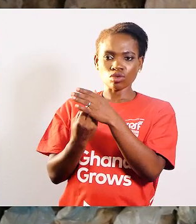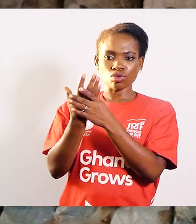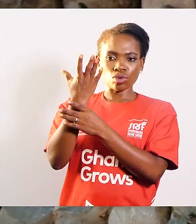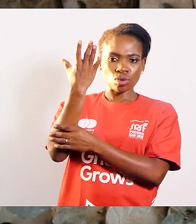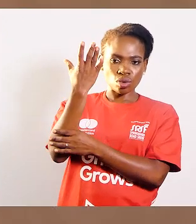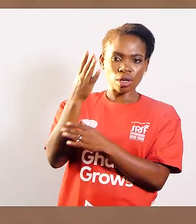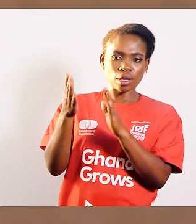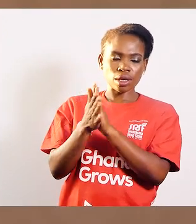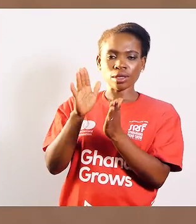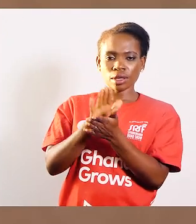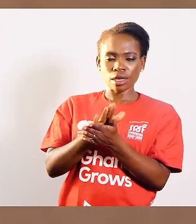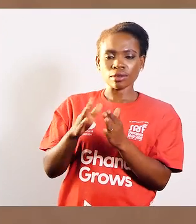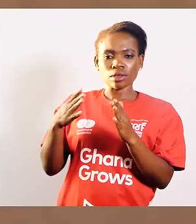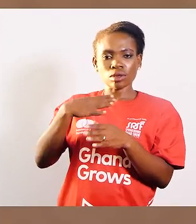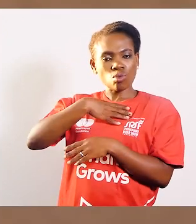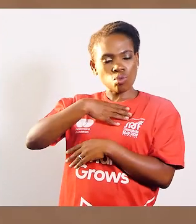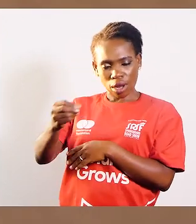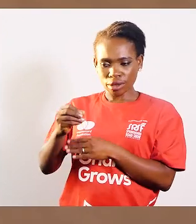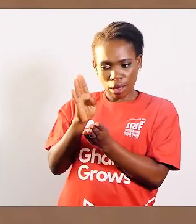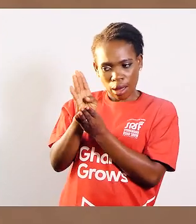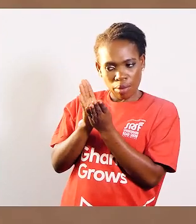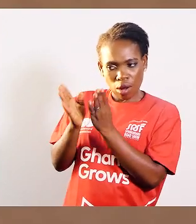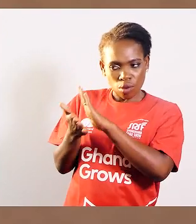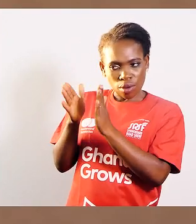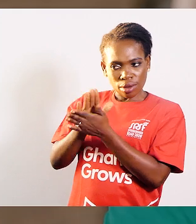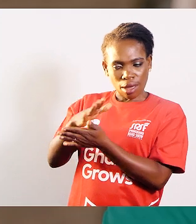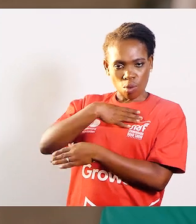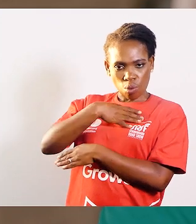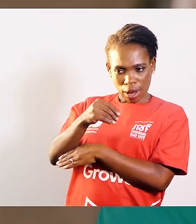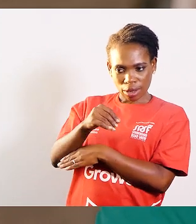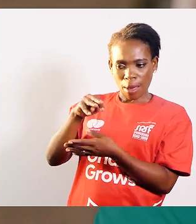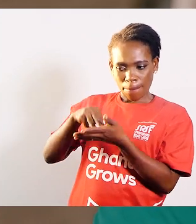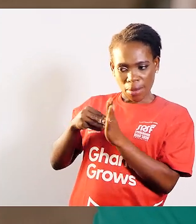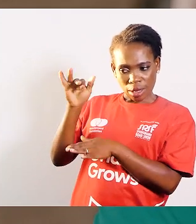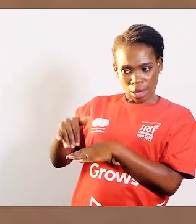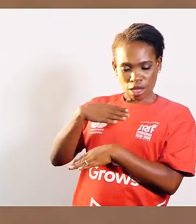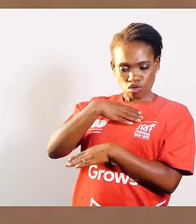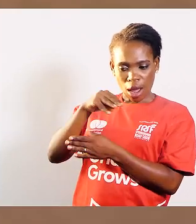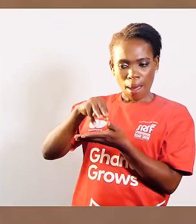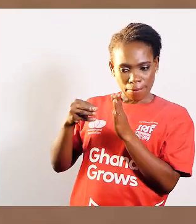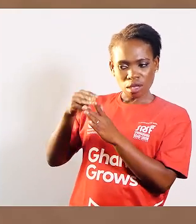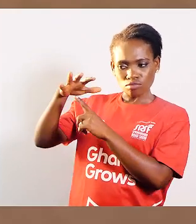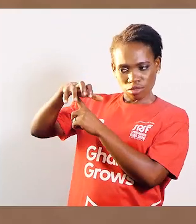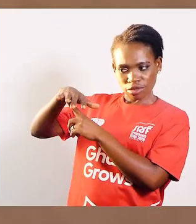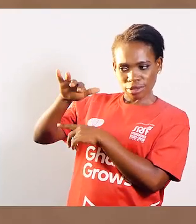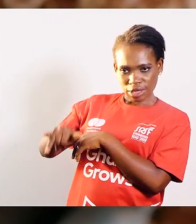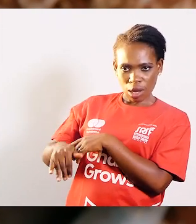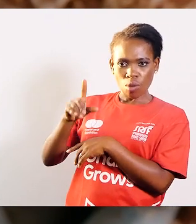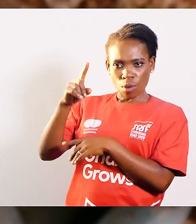white. I see. So it is the whitish substance that brings us the mushrooms. Oh, I see. So once it's white, everywhere you